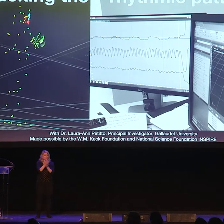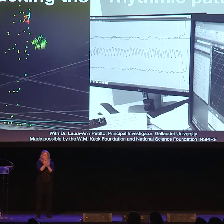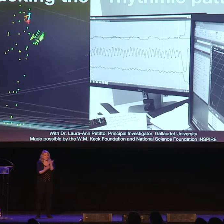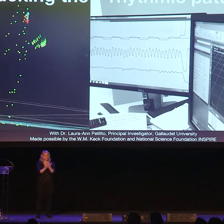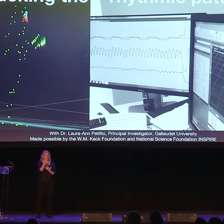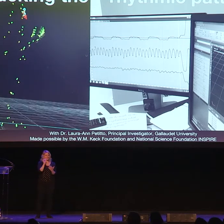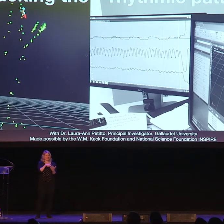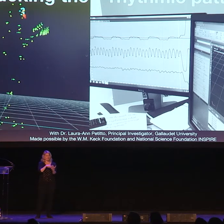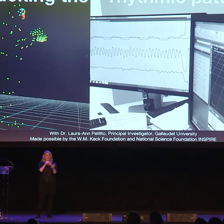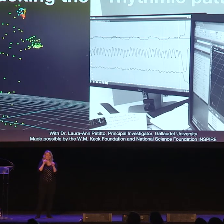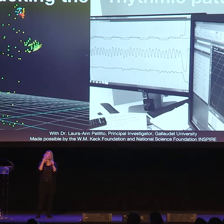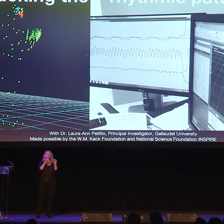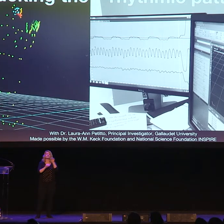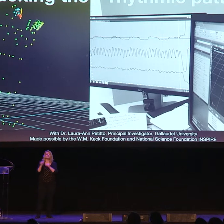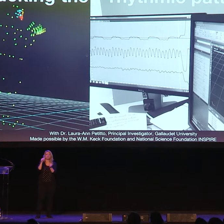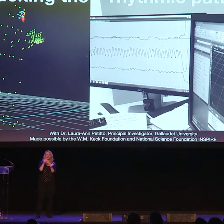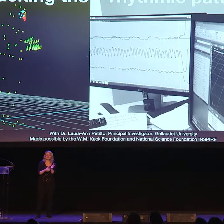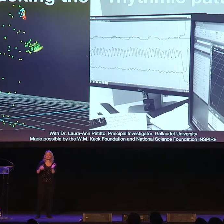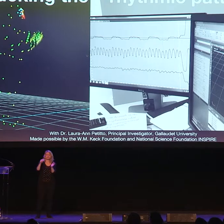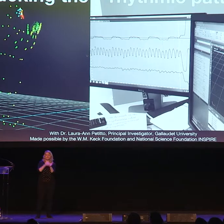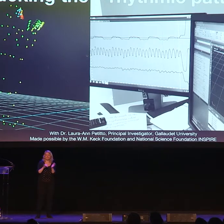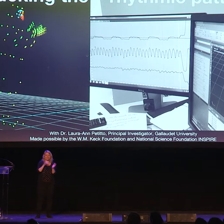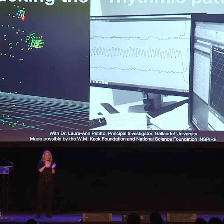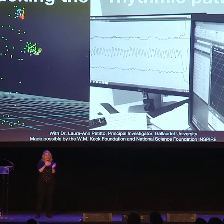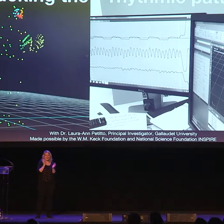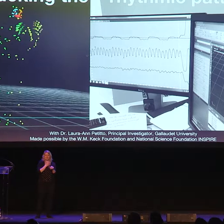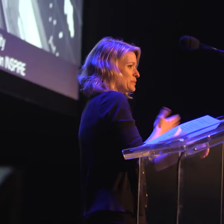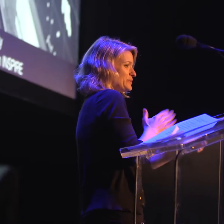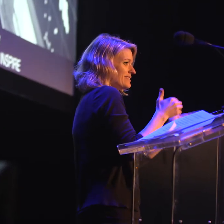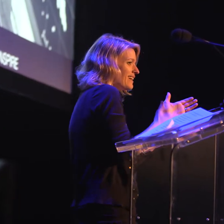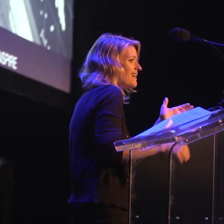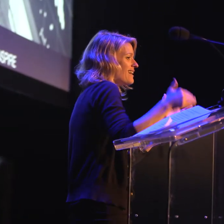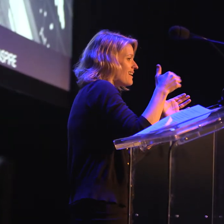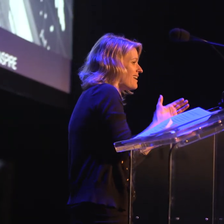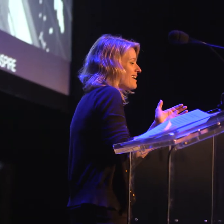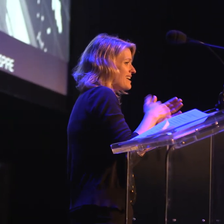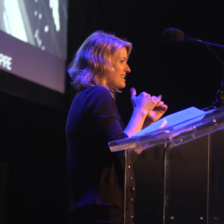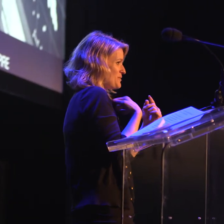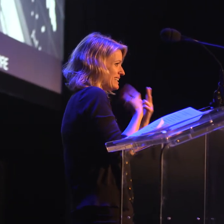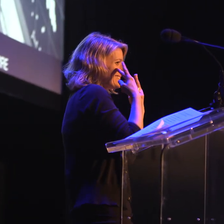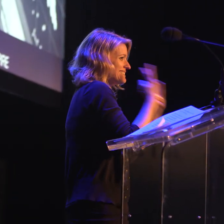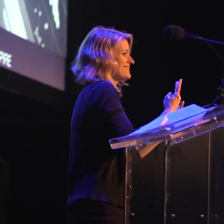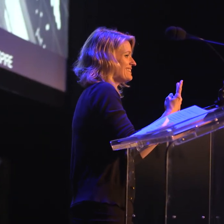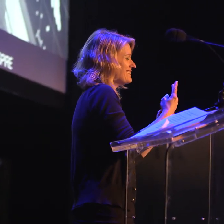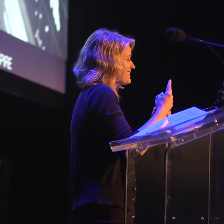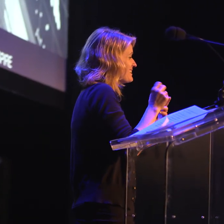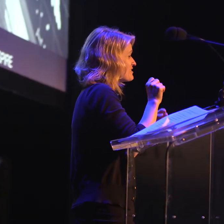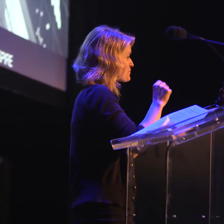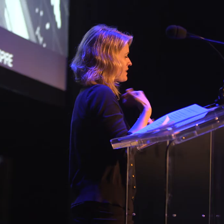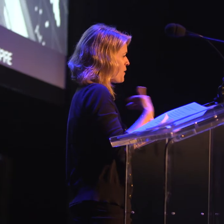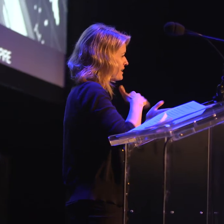and developing their memory for what would come next. What we would do instead is have nursery rhymes that rhyme in